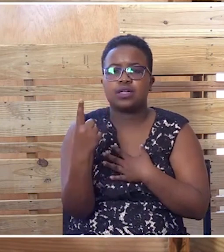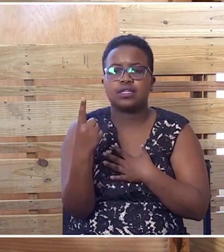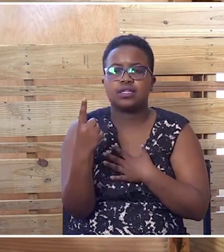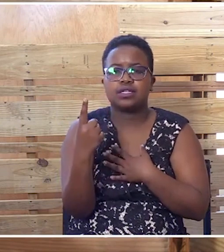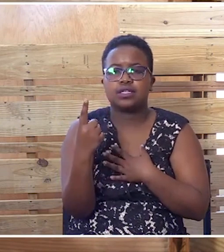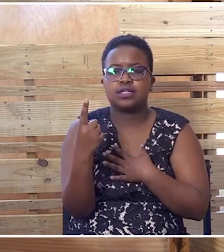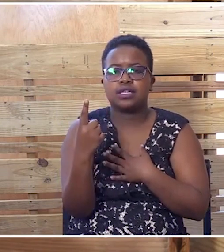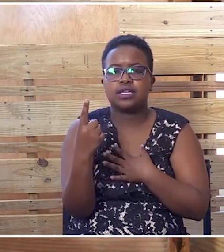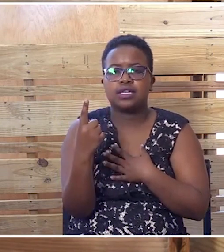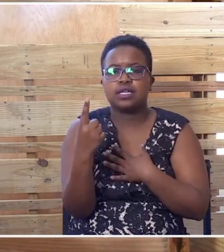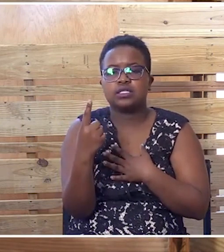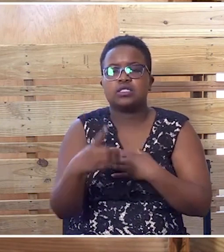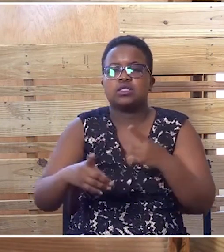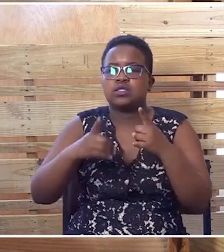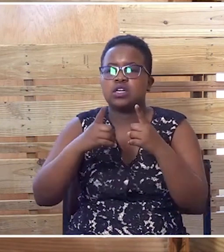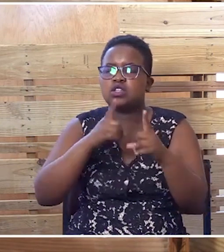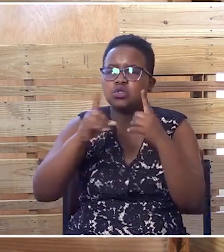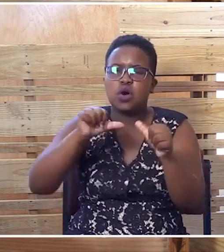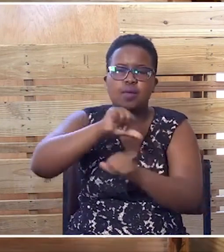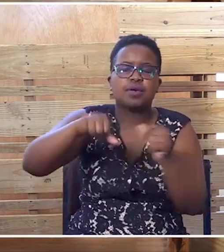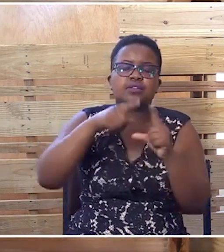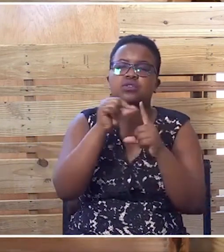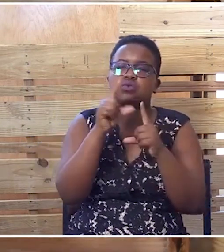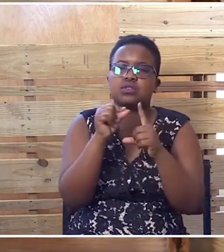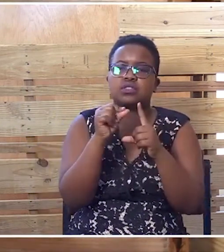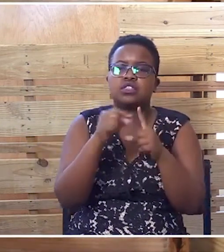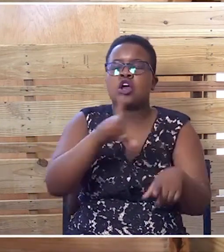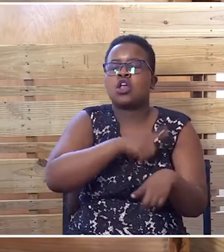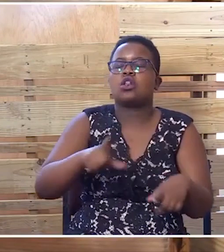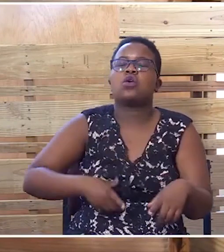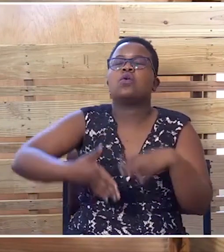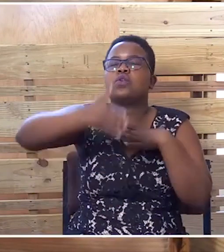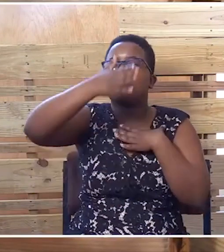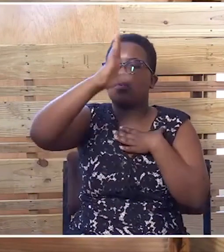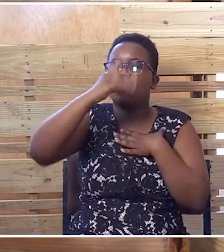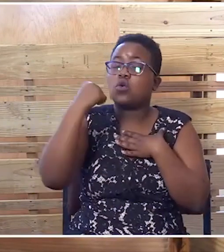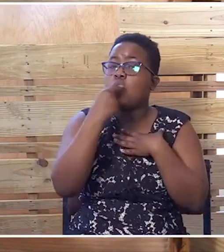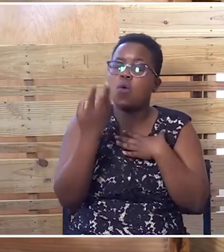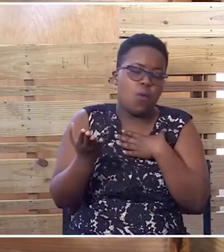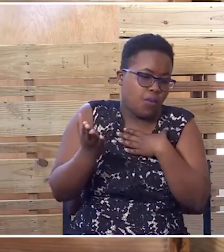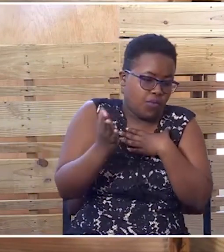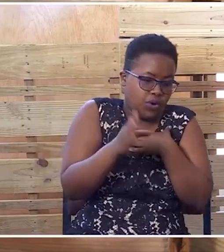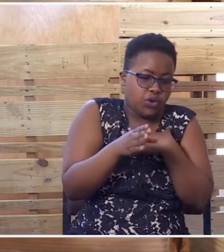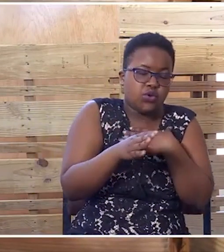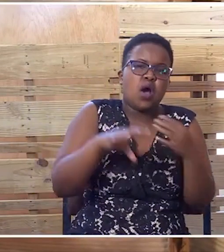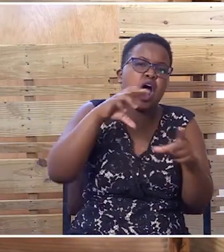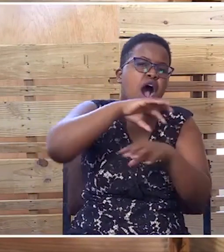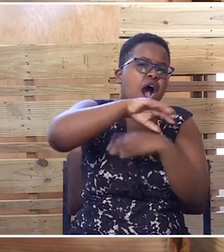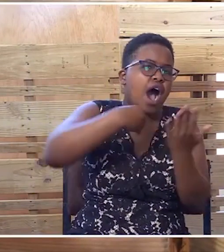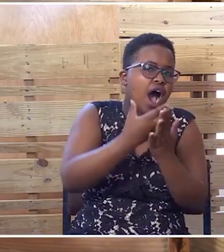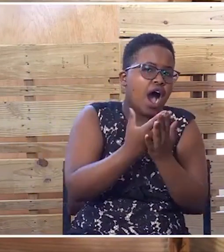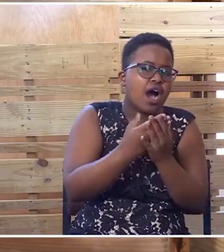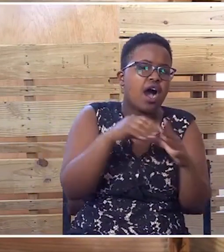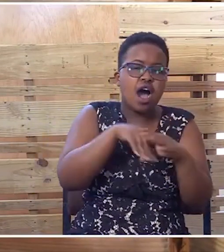all these words: "I am the Lord your God who brought you out of Egypt, out of the land of